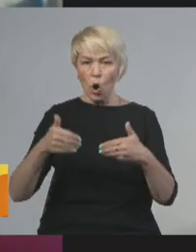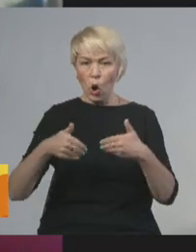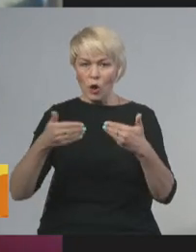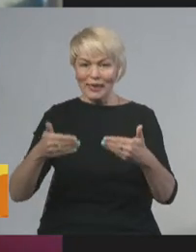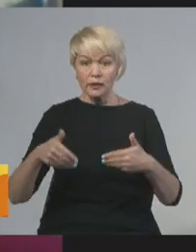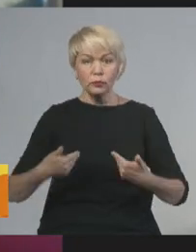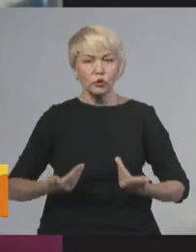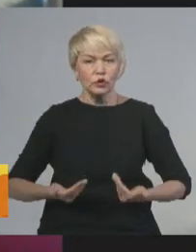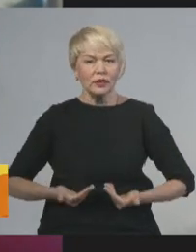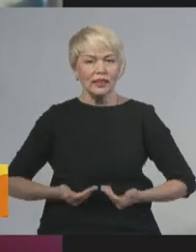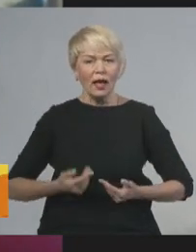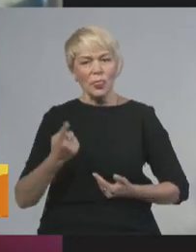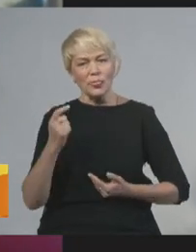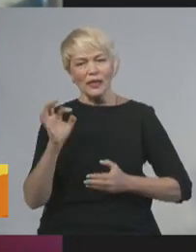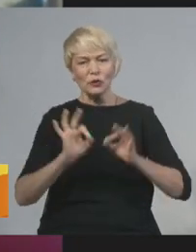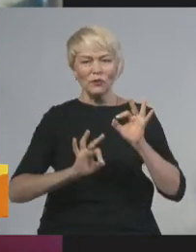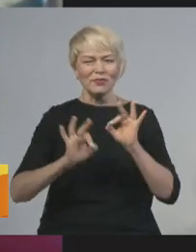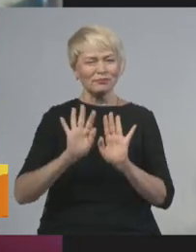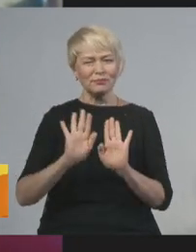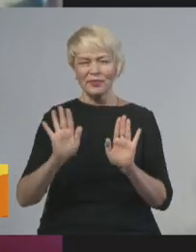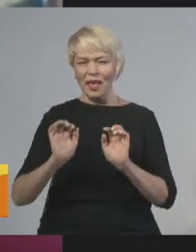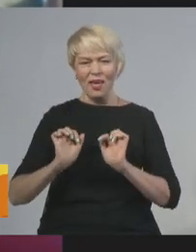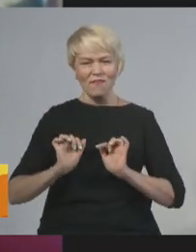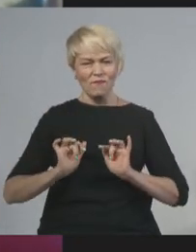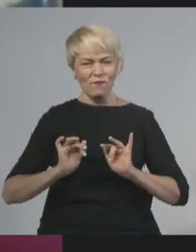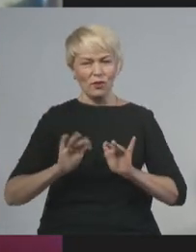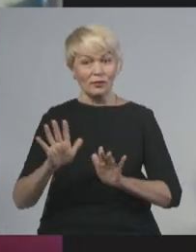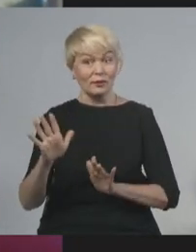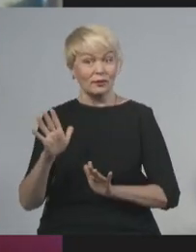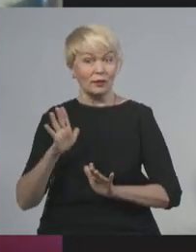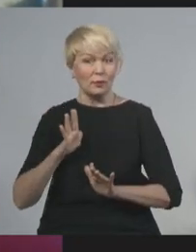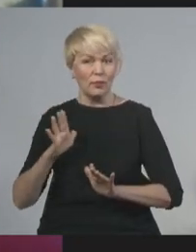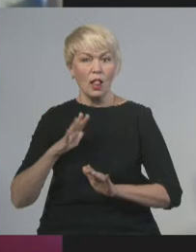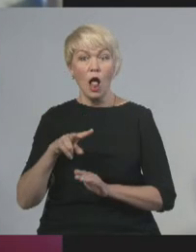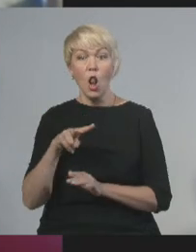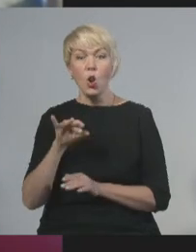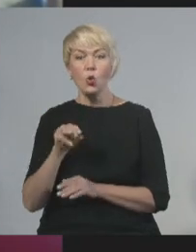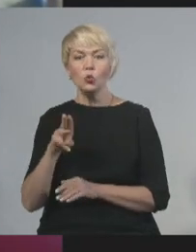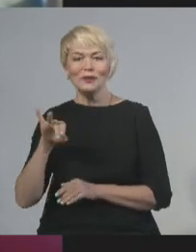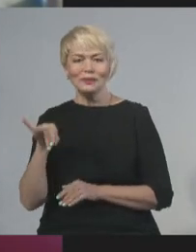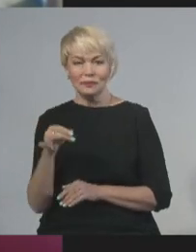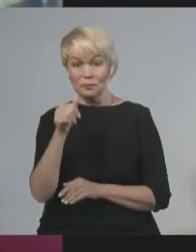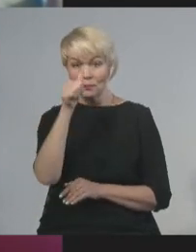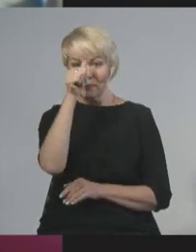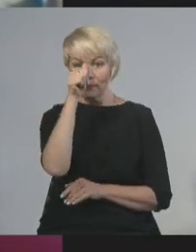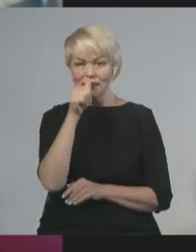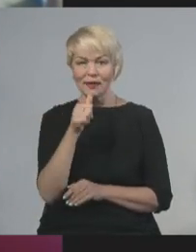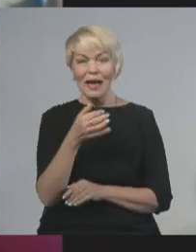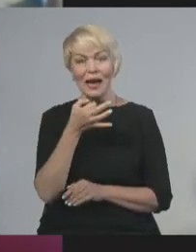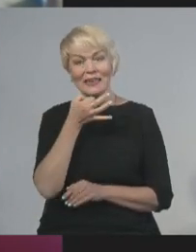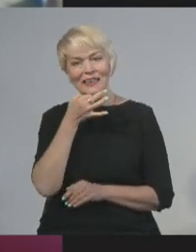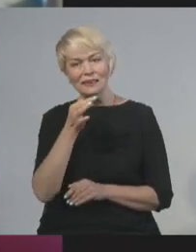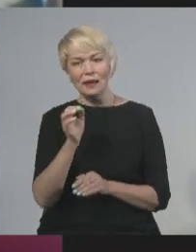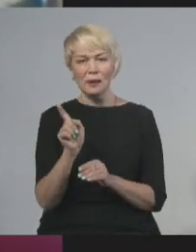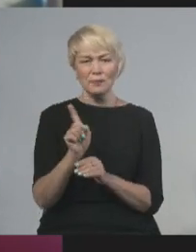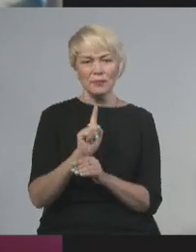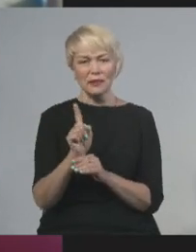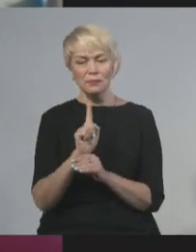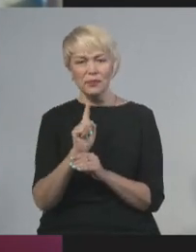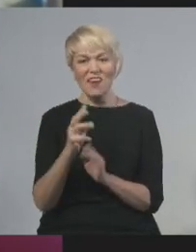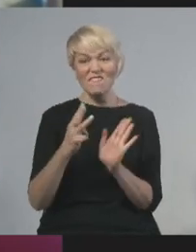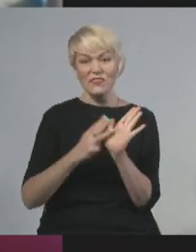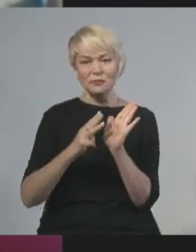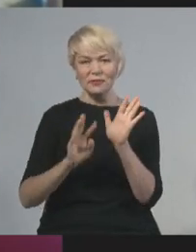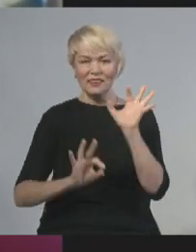100 as as it was in february but i would say more or less 80 percent so um because